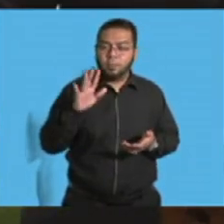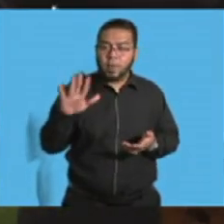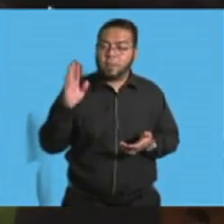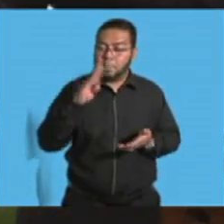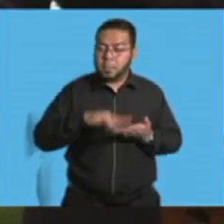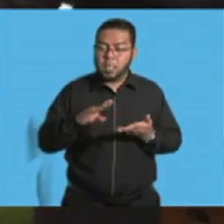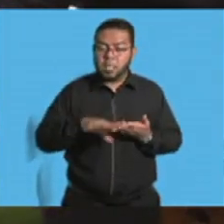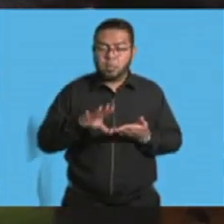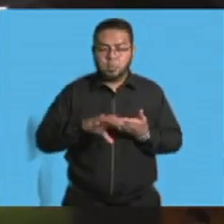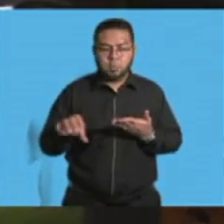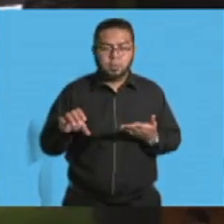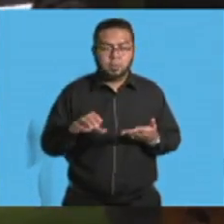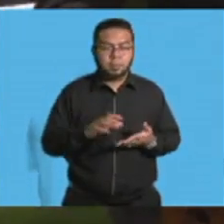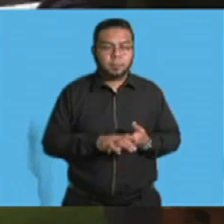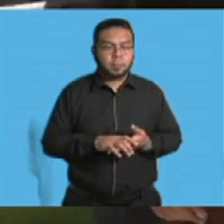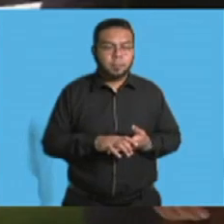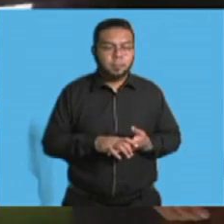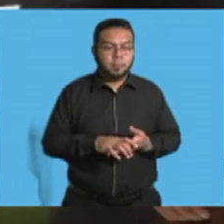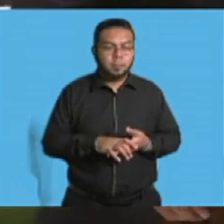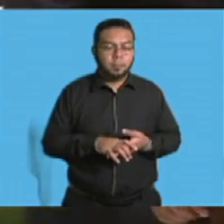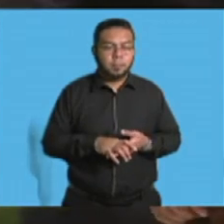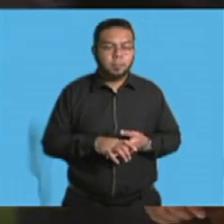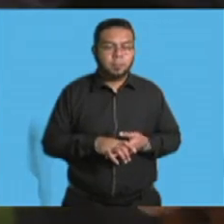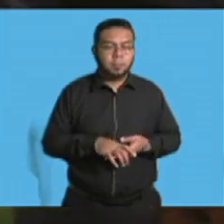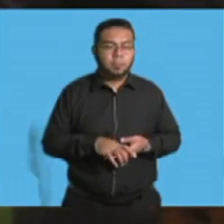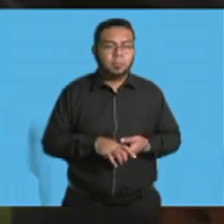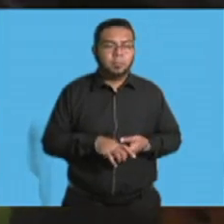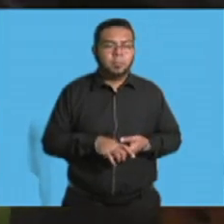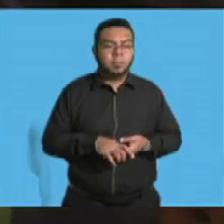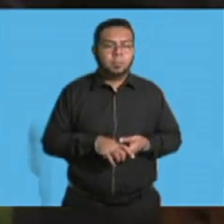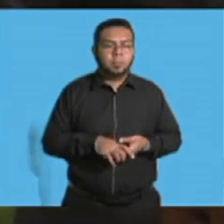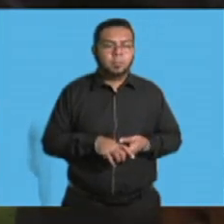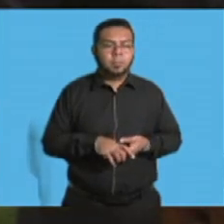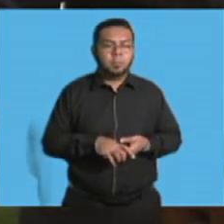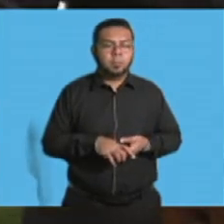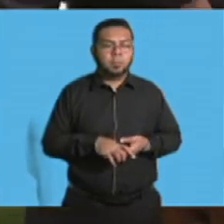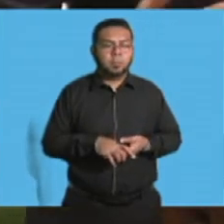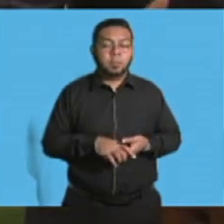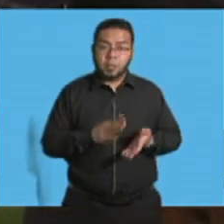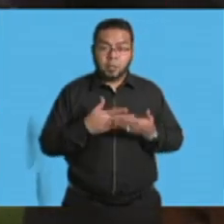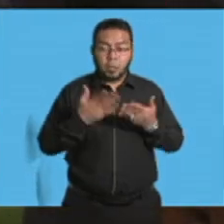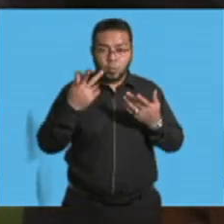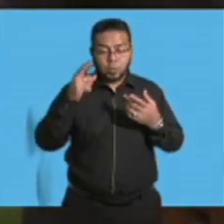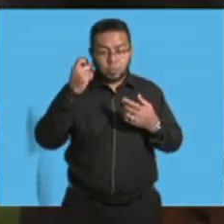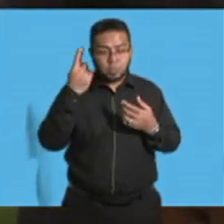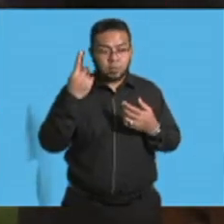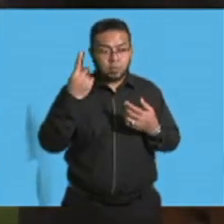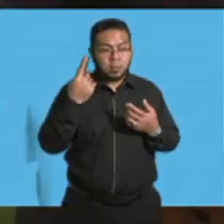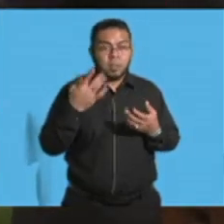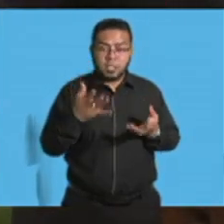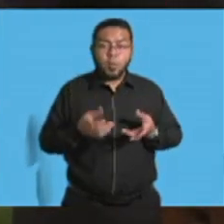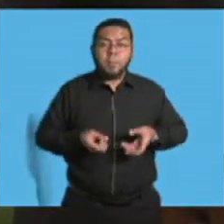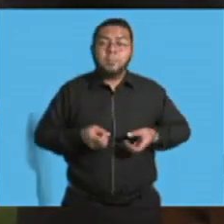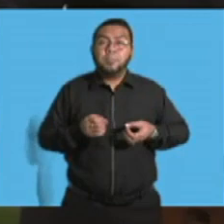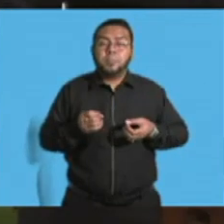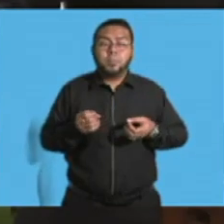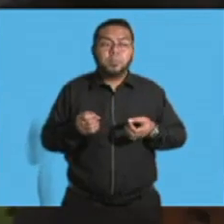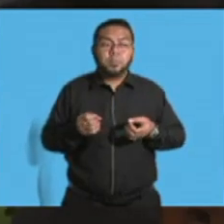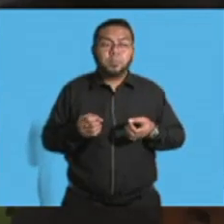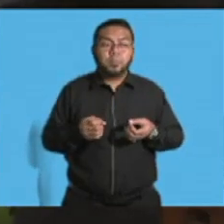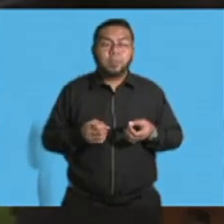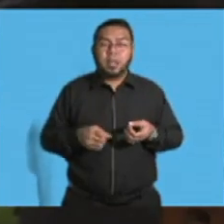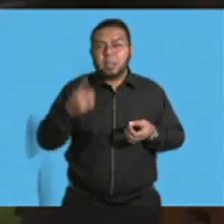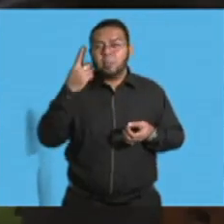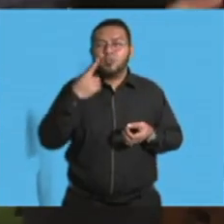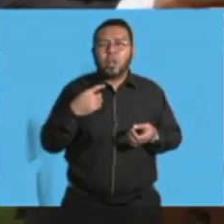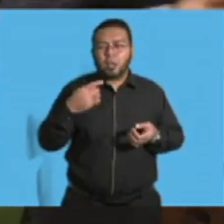Speaker. So, Madam Speaker, you see, they provide the acquittals, and I'm trying to cut my speech